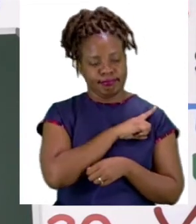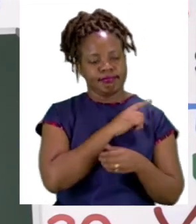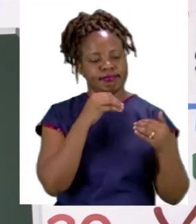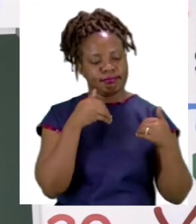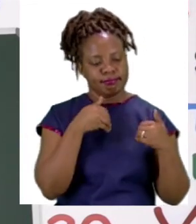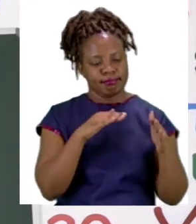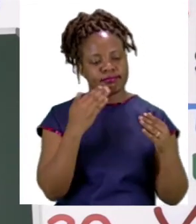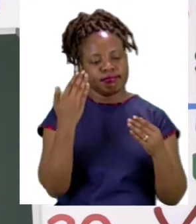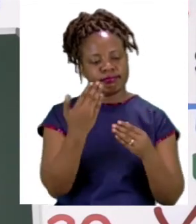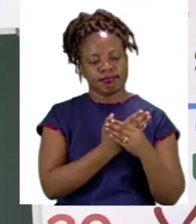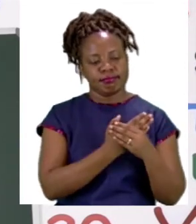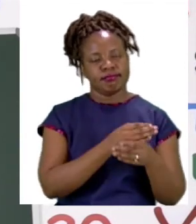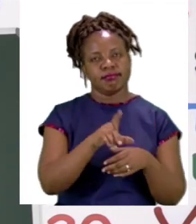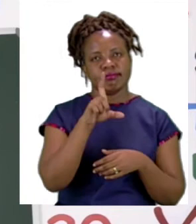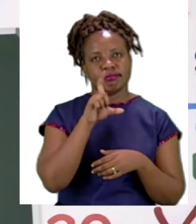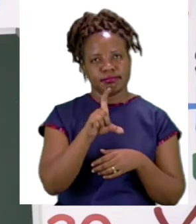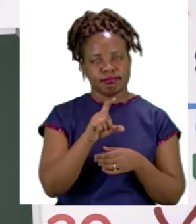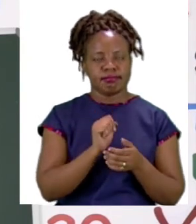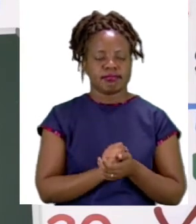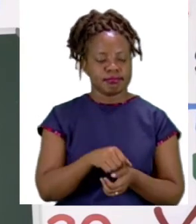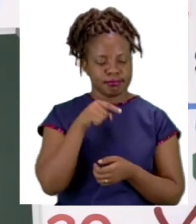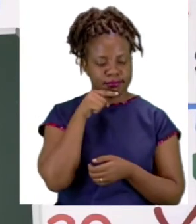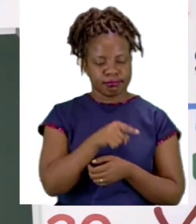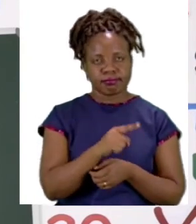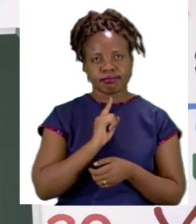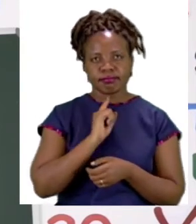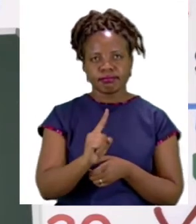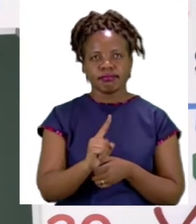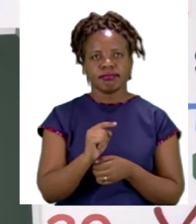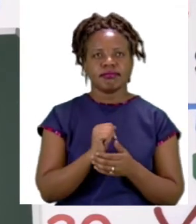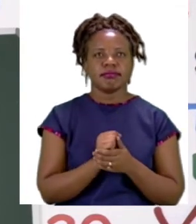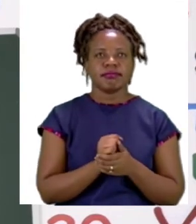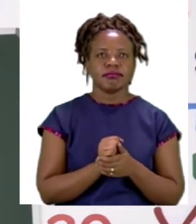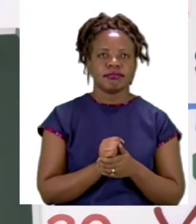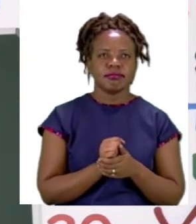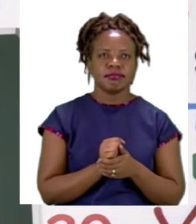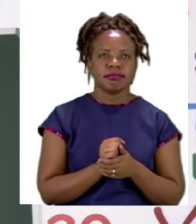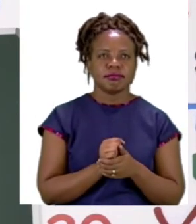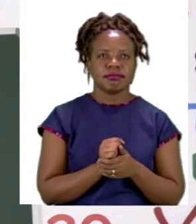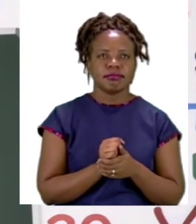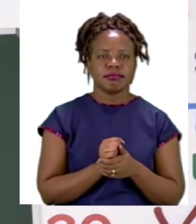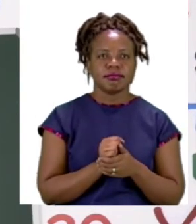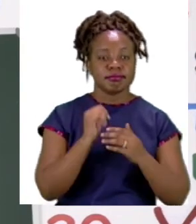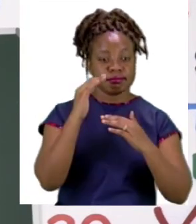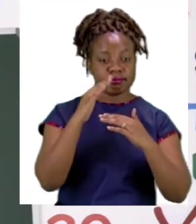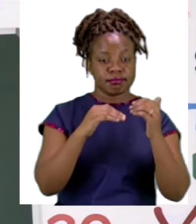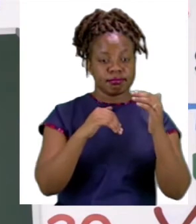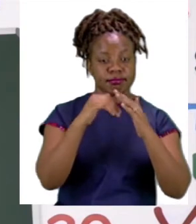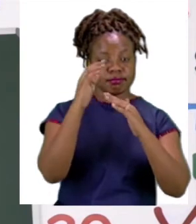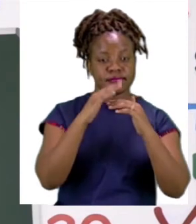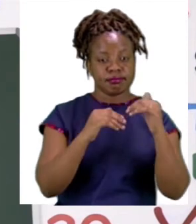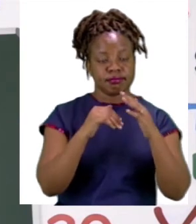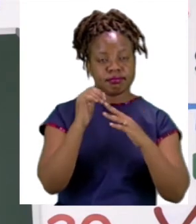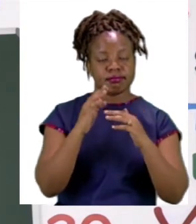sentence. And it says, it is, then I now go to the next line, built out of, so